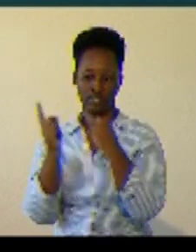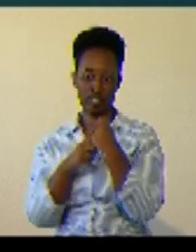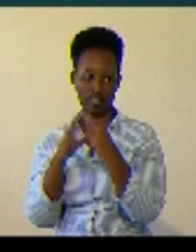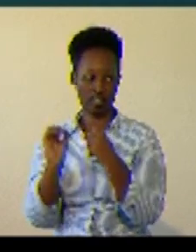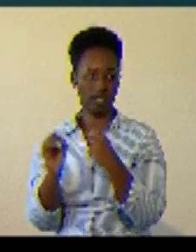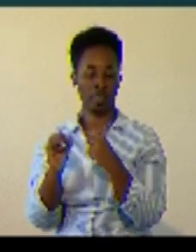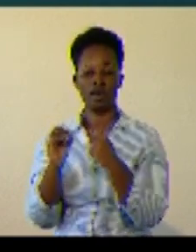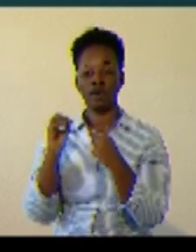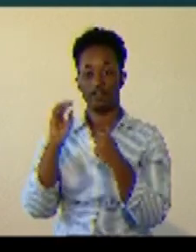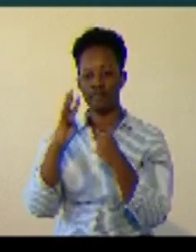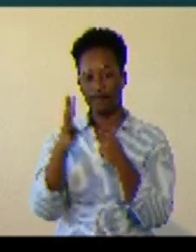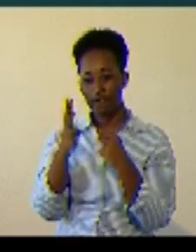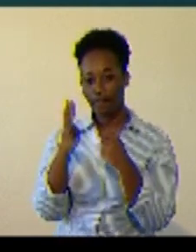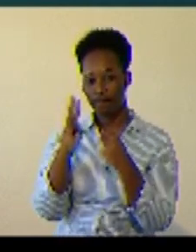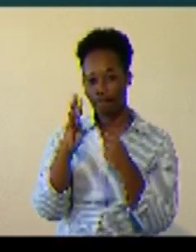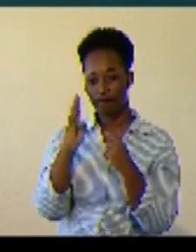6,940, and